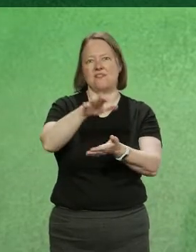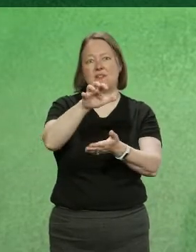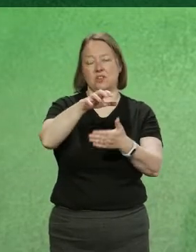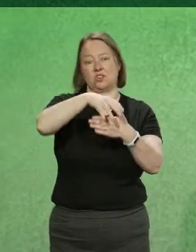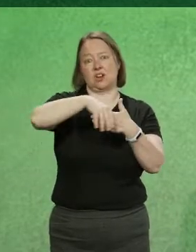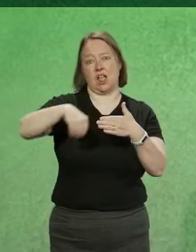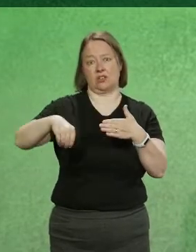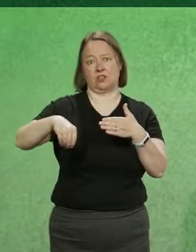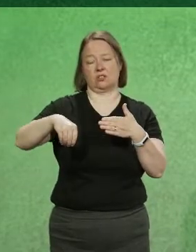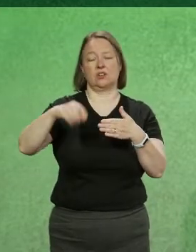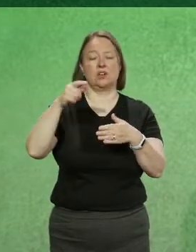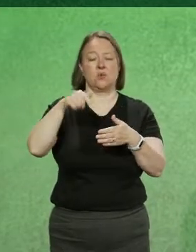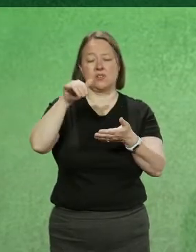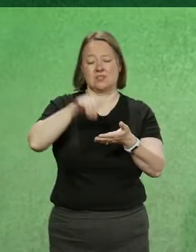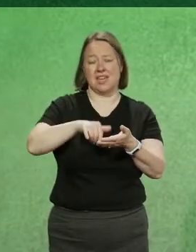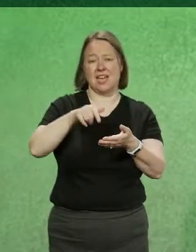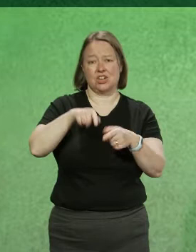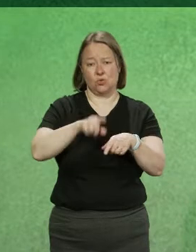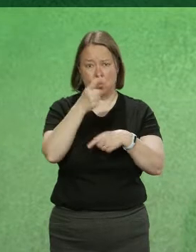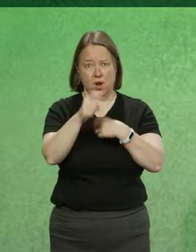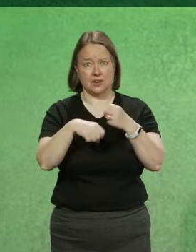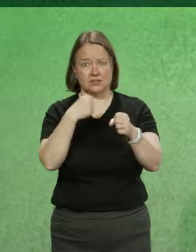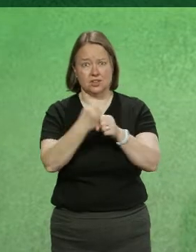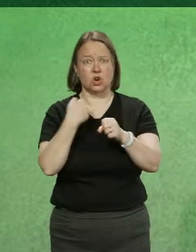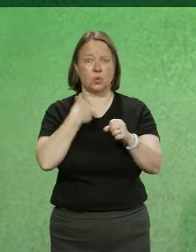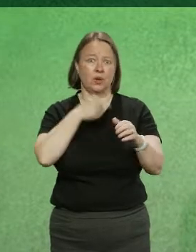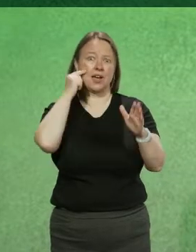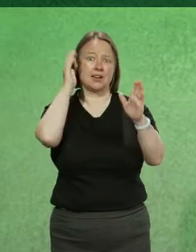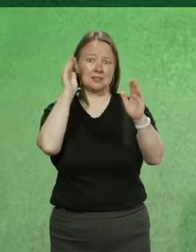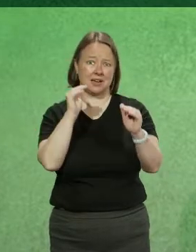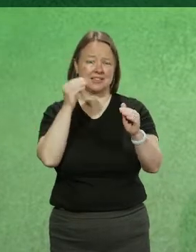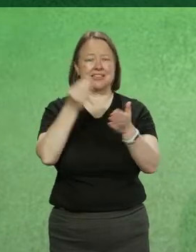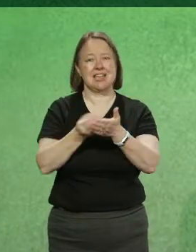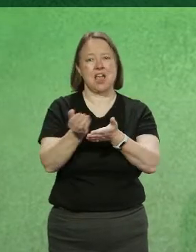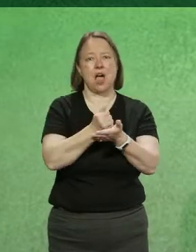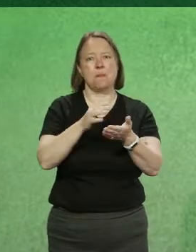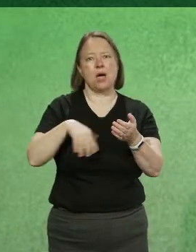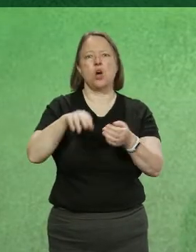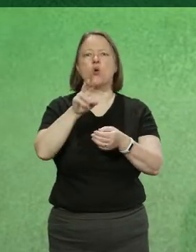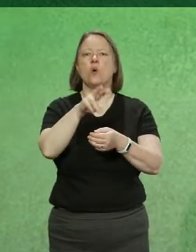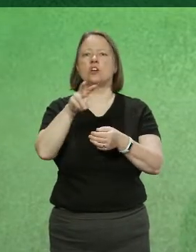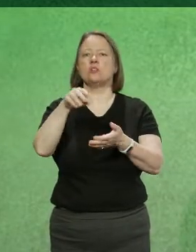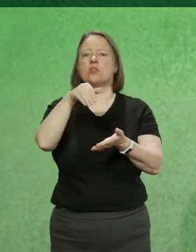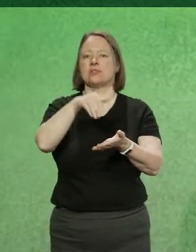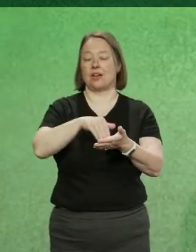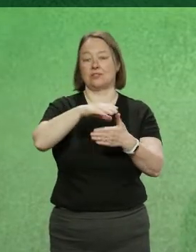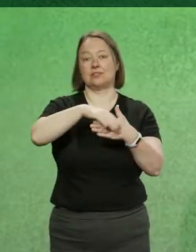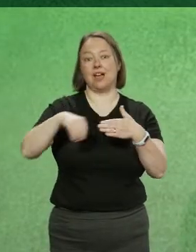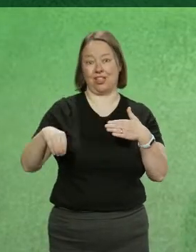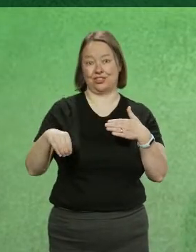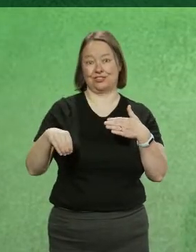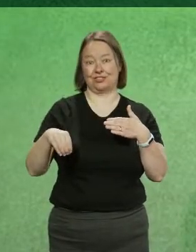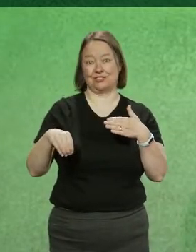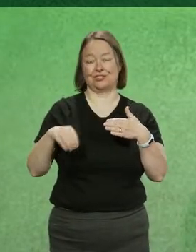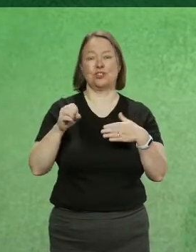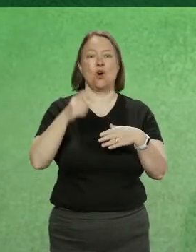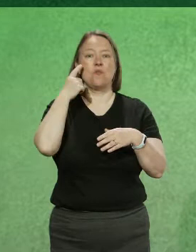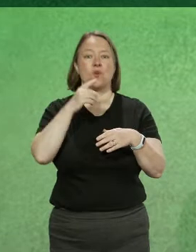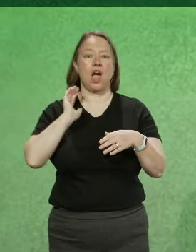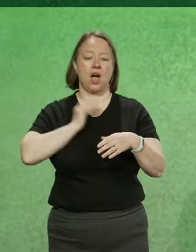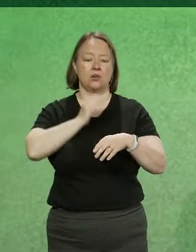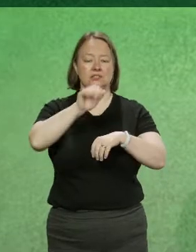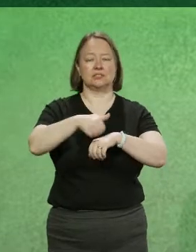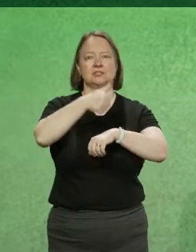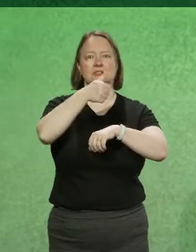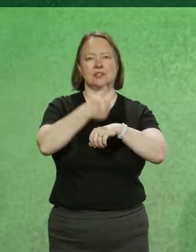$5,500. And with this, in a year, we are expecting an income of about $22,000. So for our startup